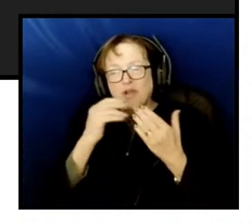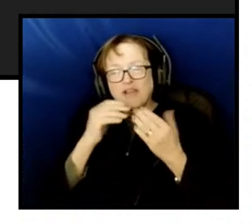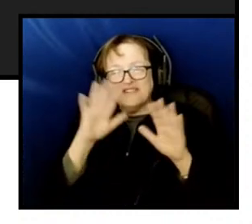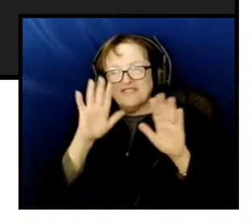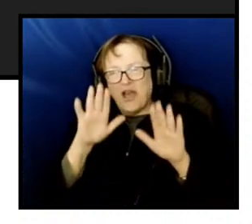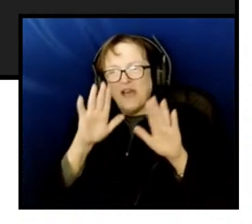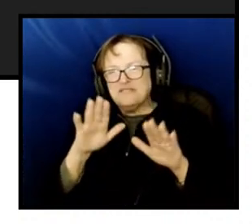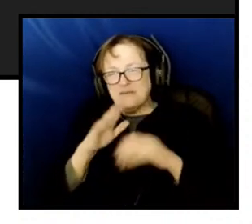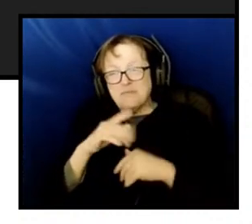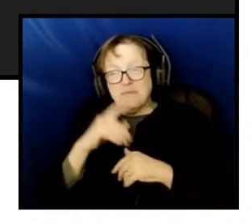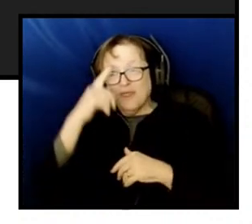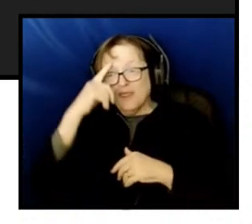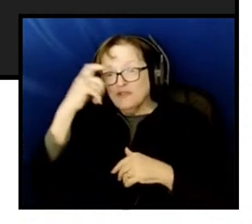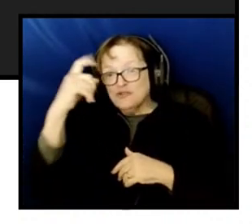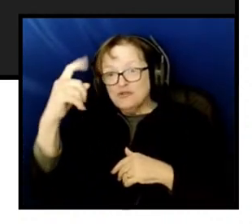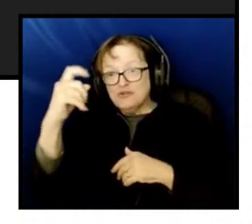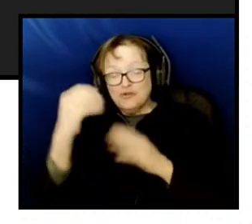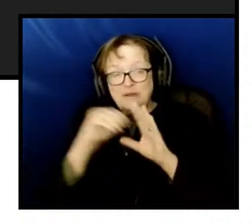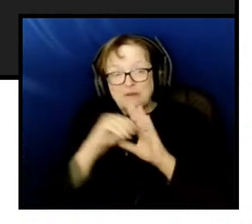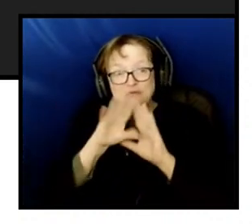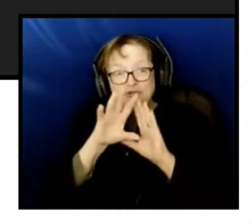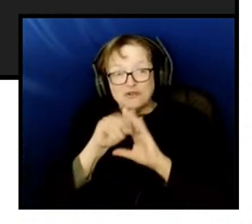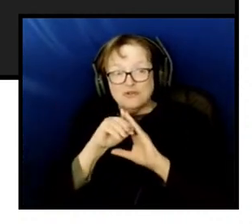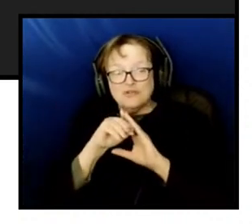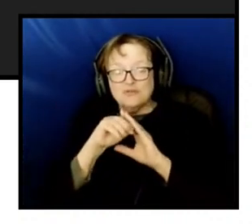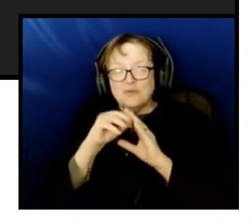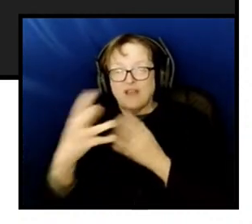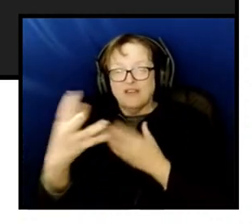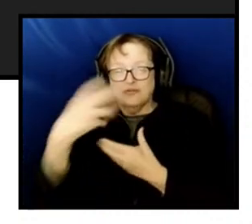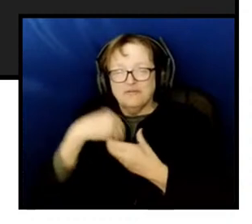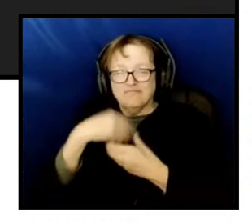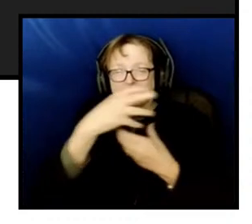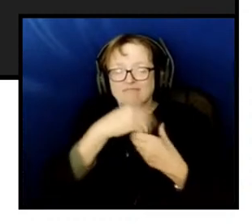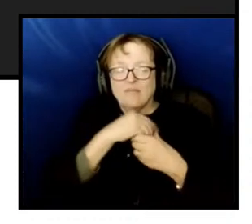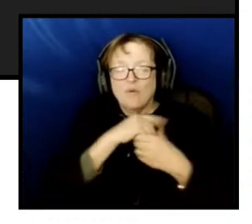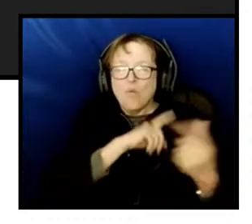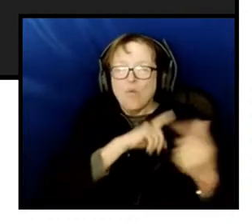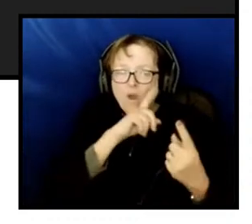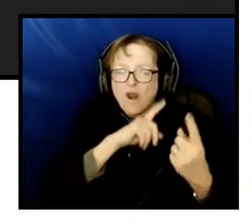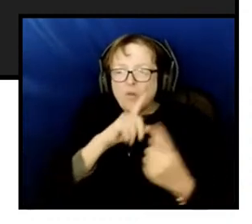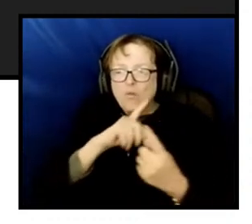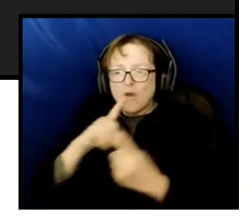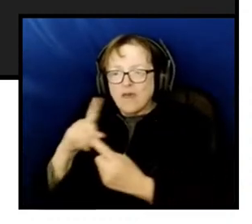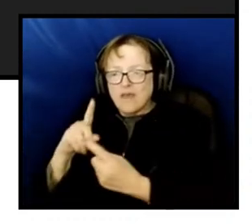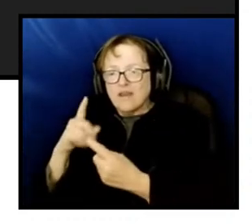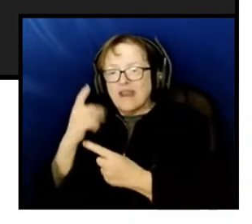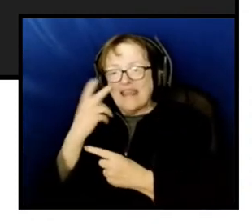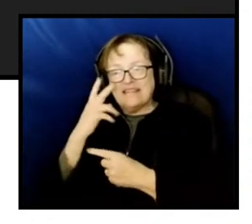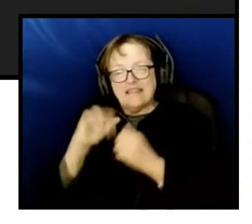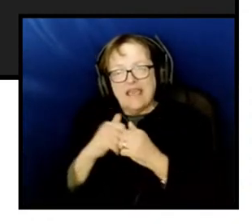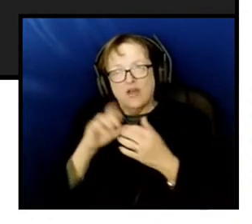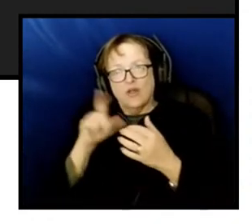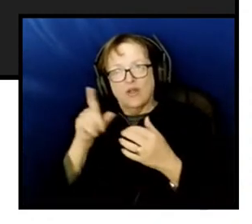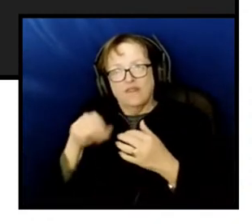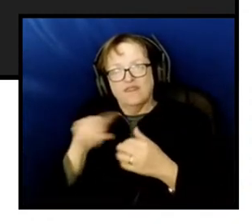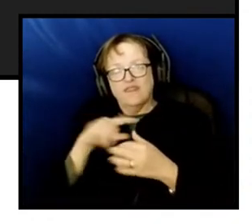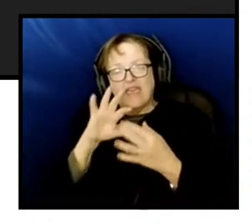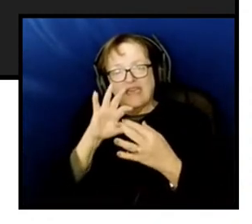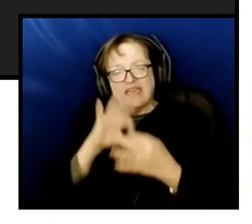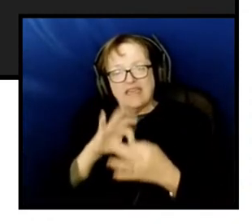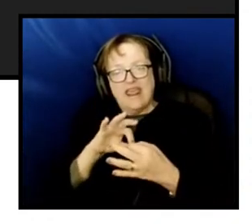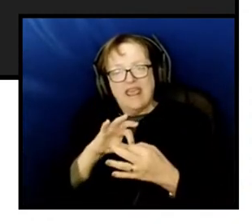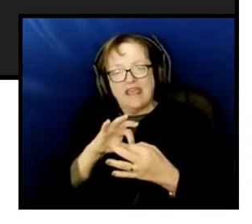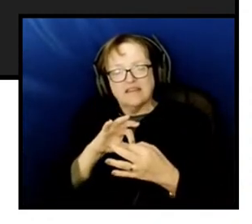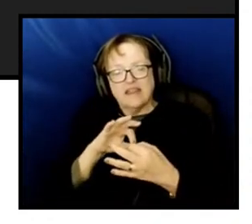shoots were really where we got to engage with community one-on-one and see how they really connected and embodied each